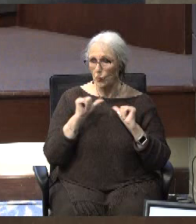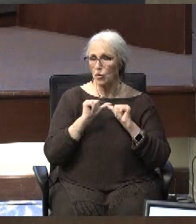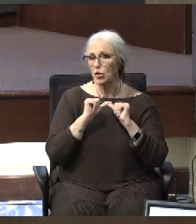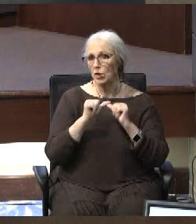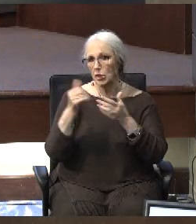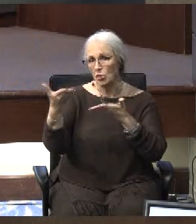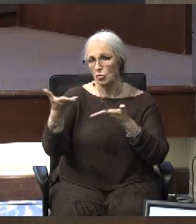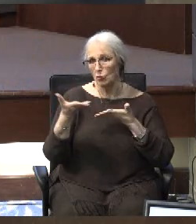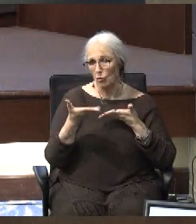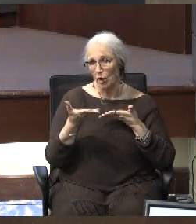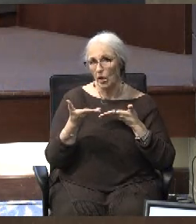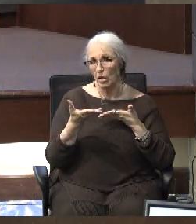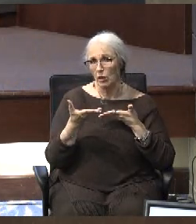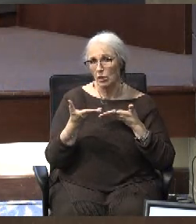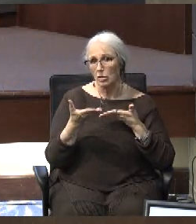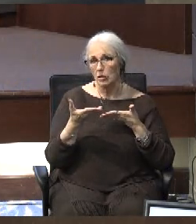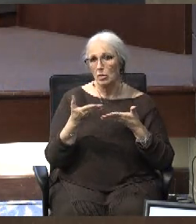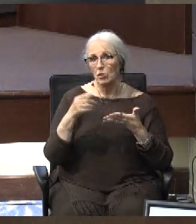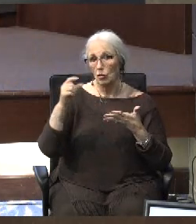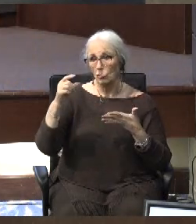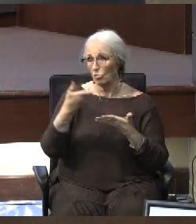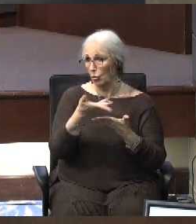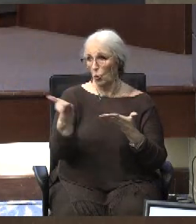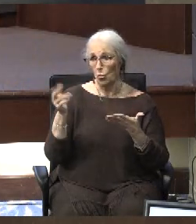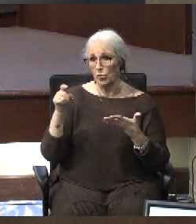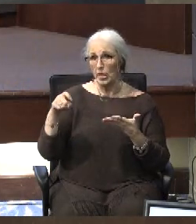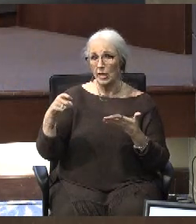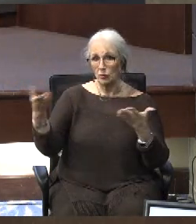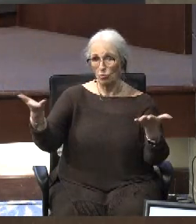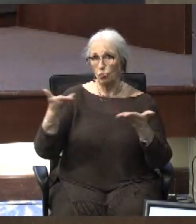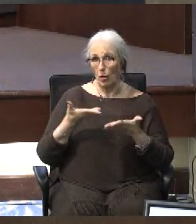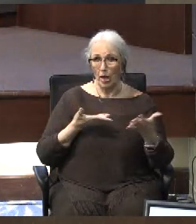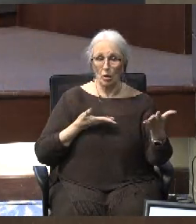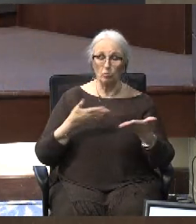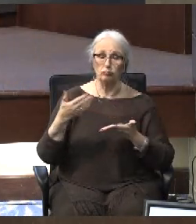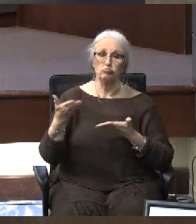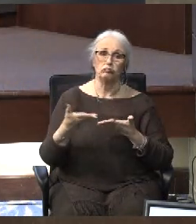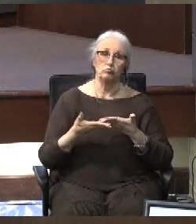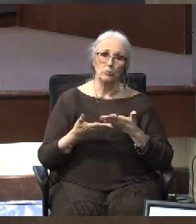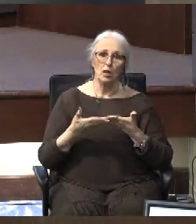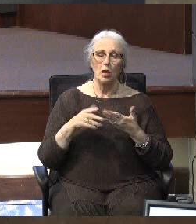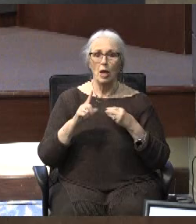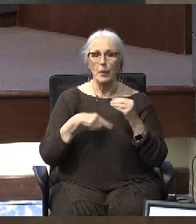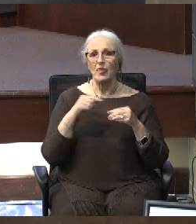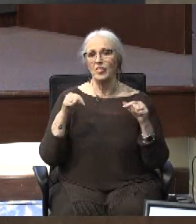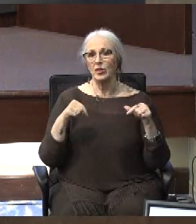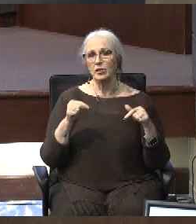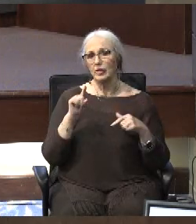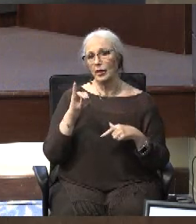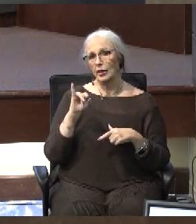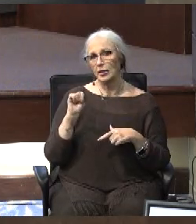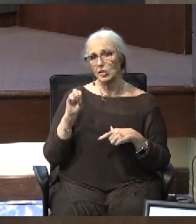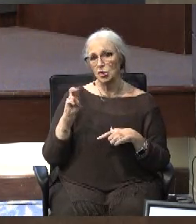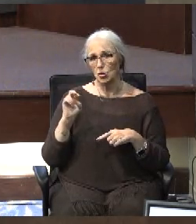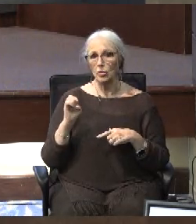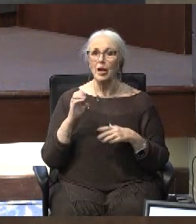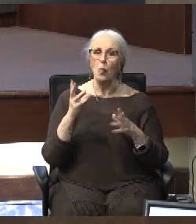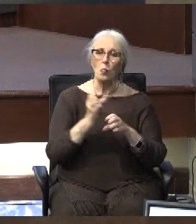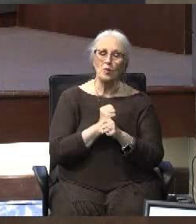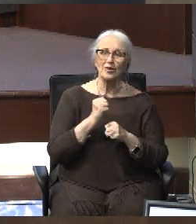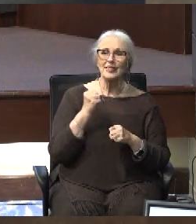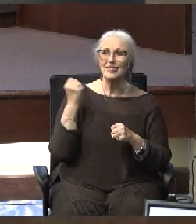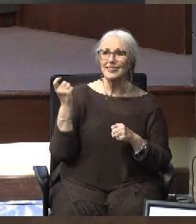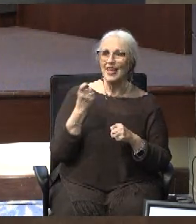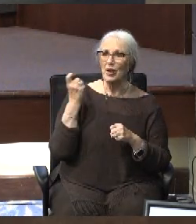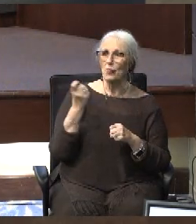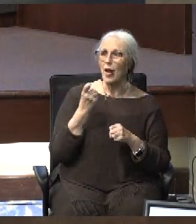bring those needs to us as we engage in discussions regarding this issue. The other thing I want to celebrate is the My Waco